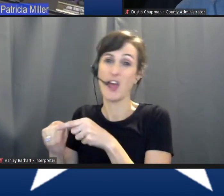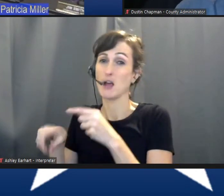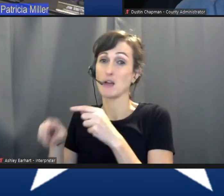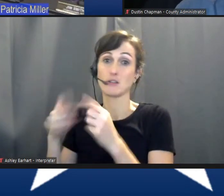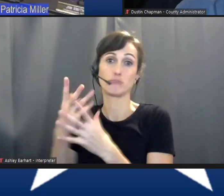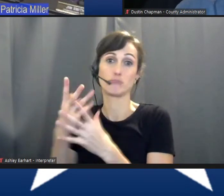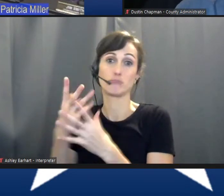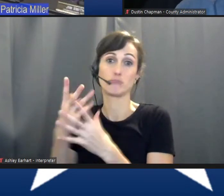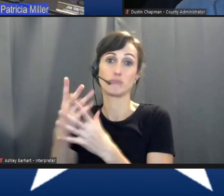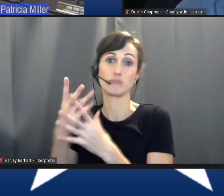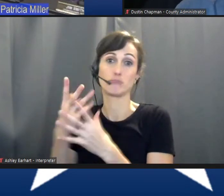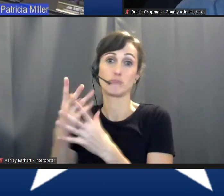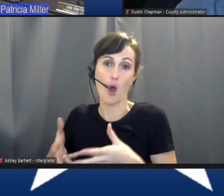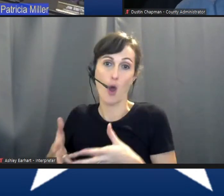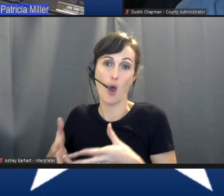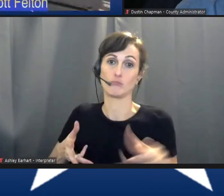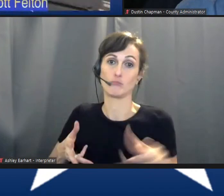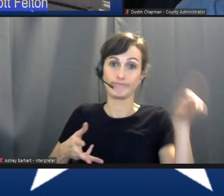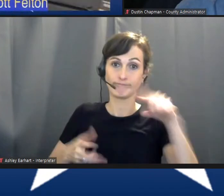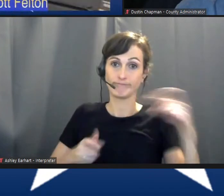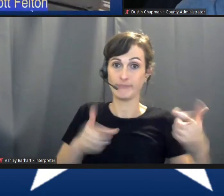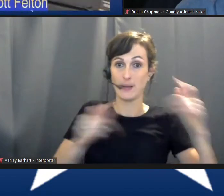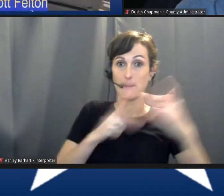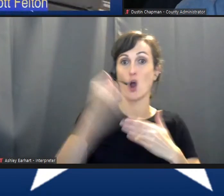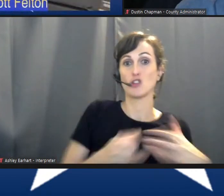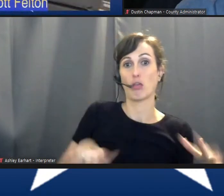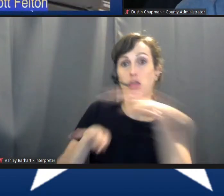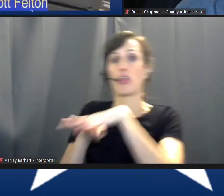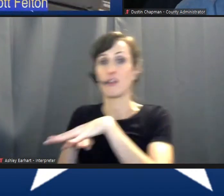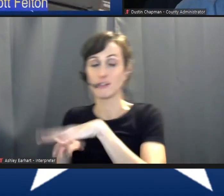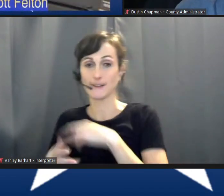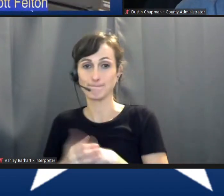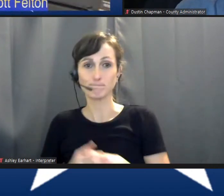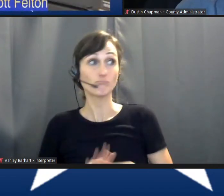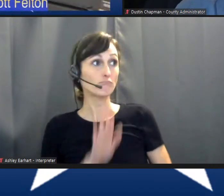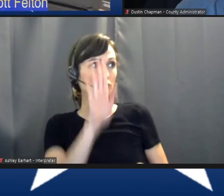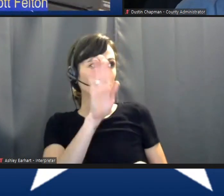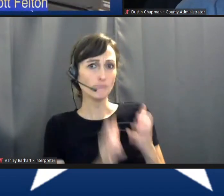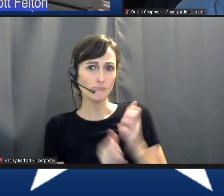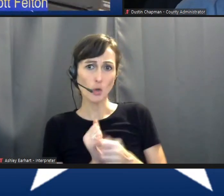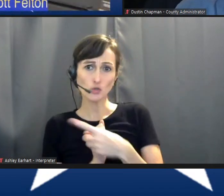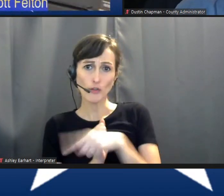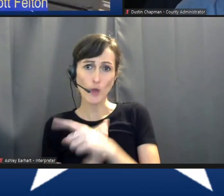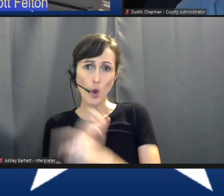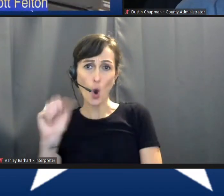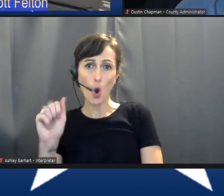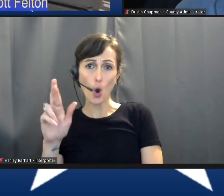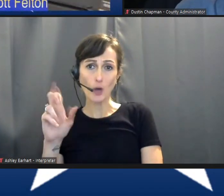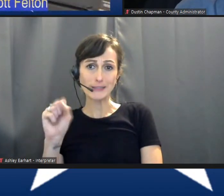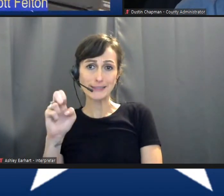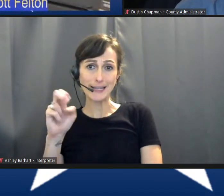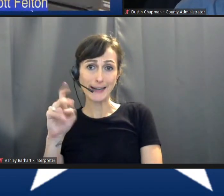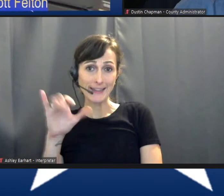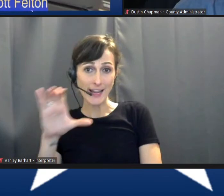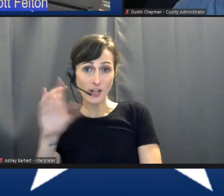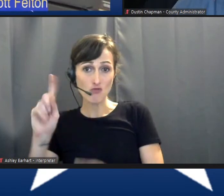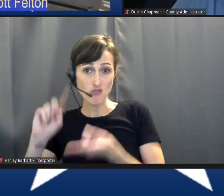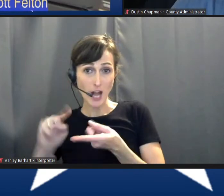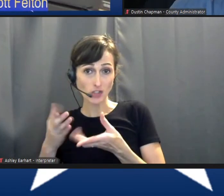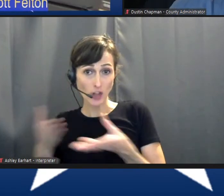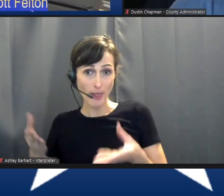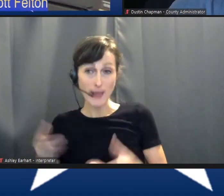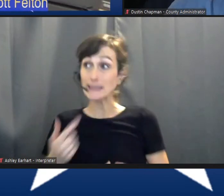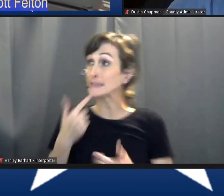projects. Are most of those the arsenic reduction things? Say it again, Mike. Are most